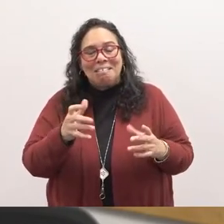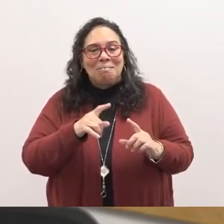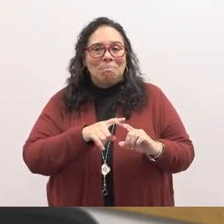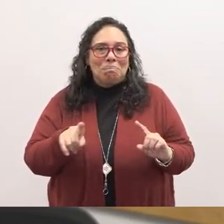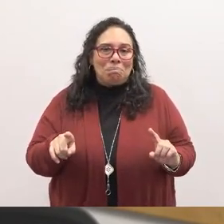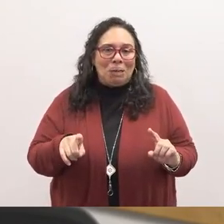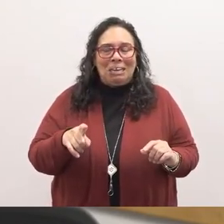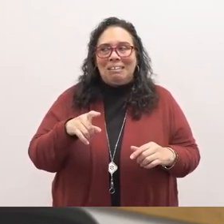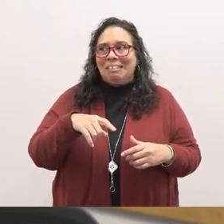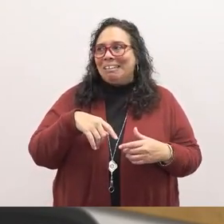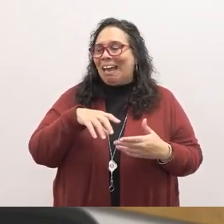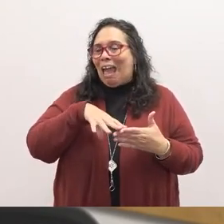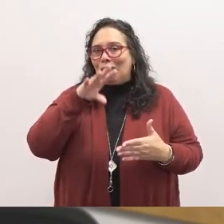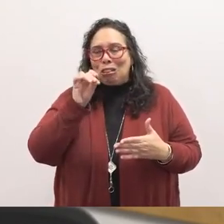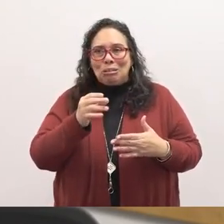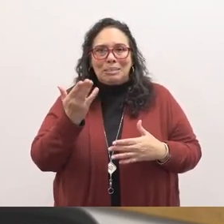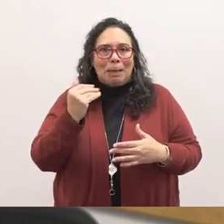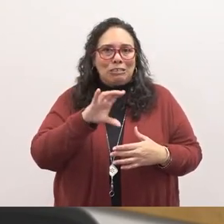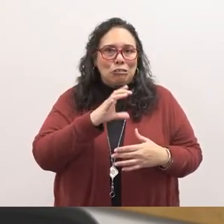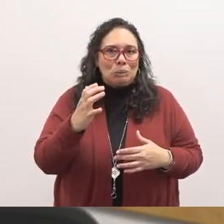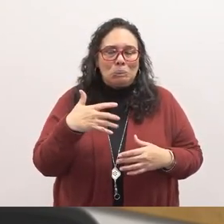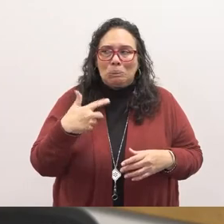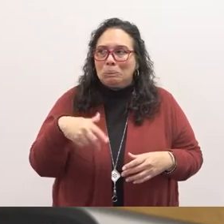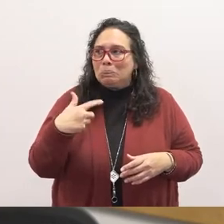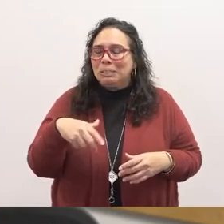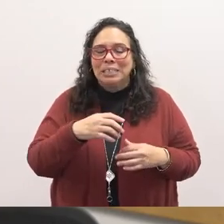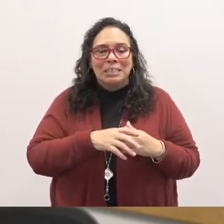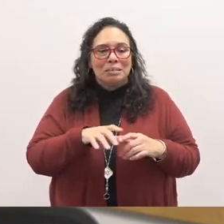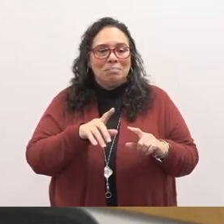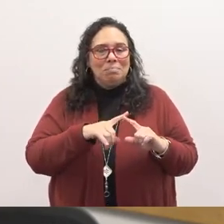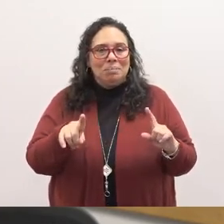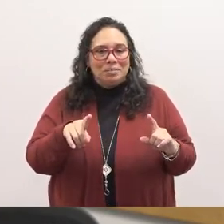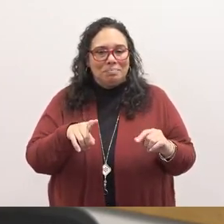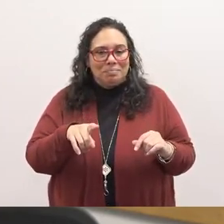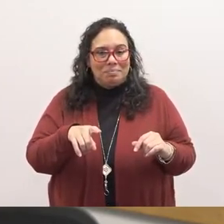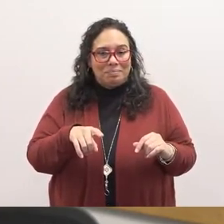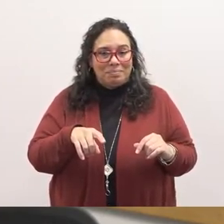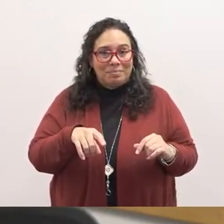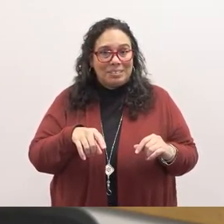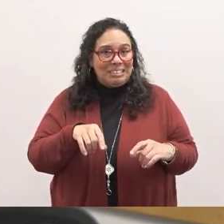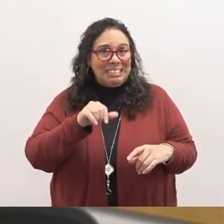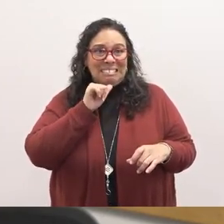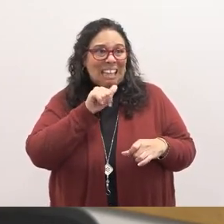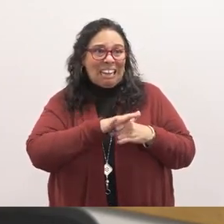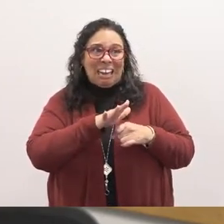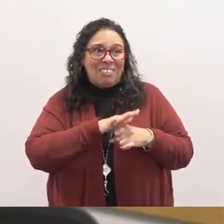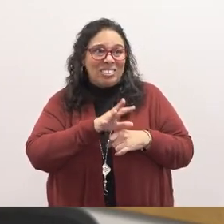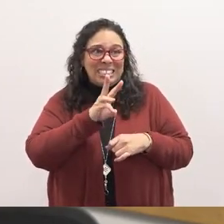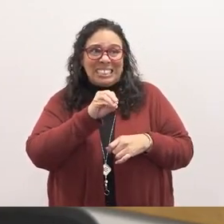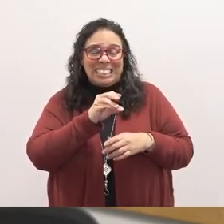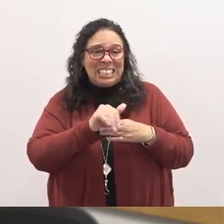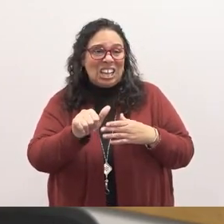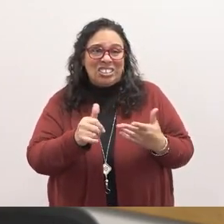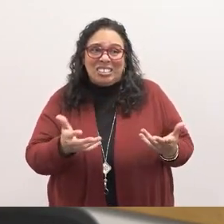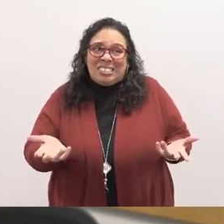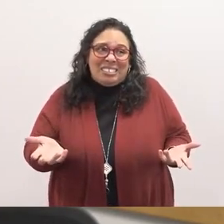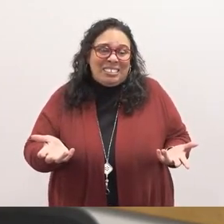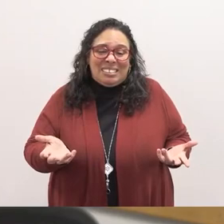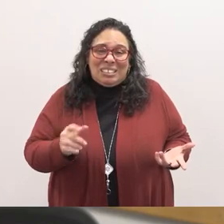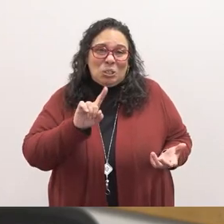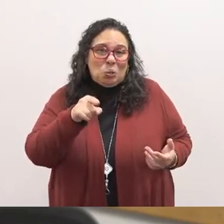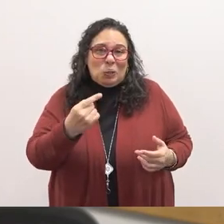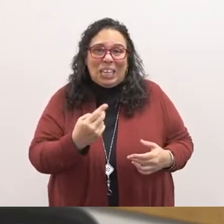As I learned at Christmas time this year. But if you receive did a couple boxes. Not enough? Right. For $50 you only get